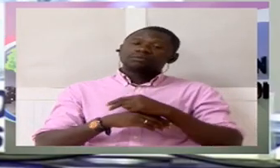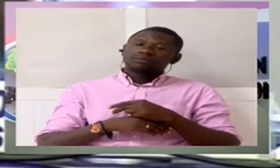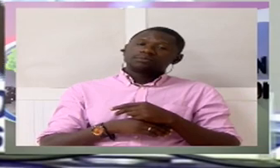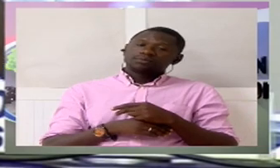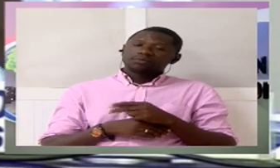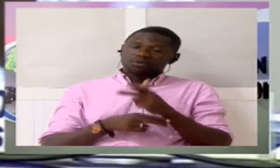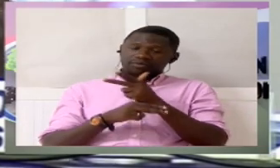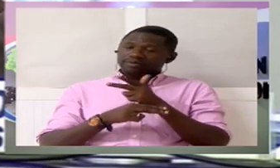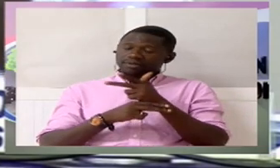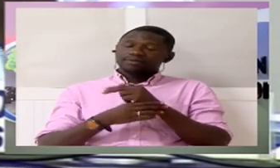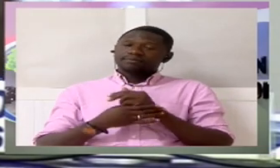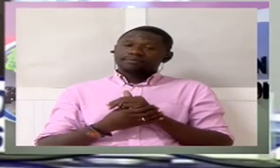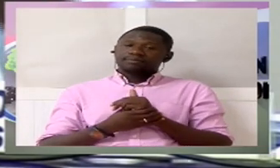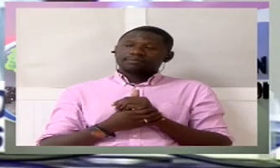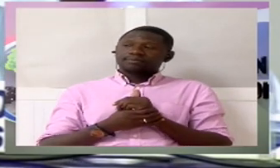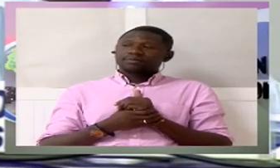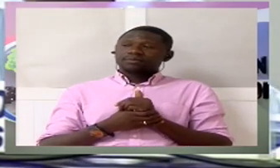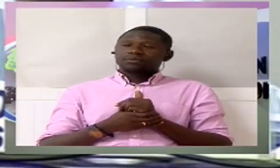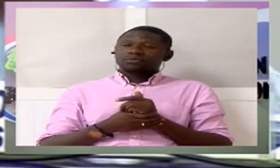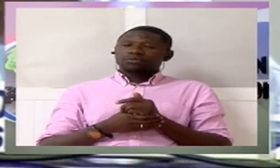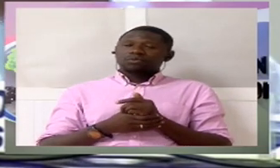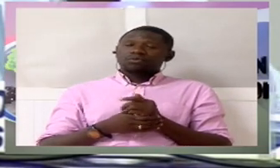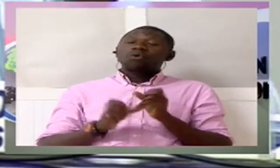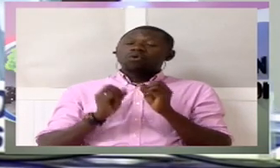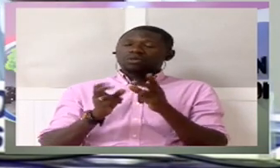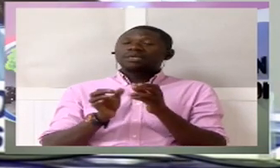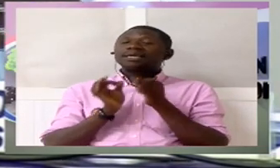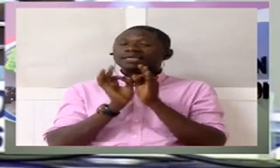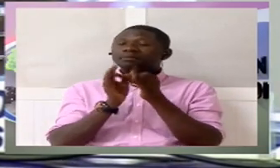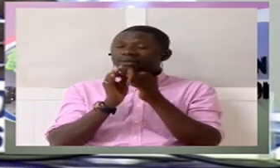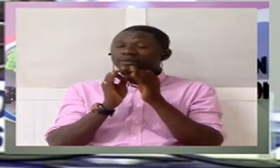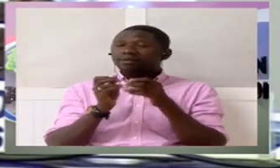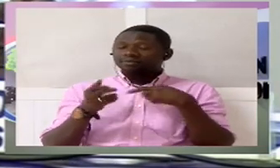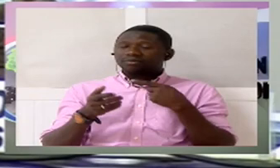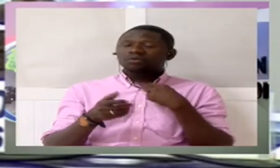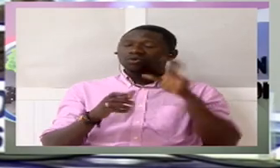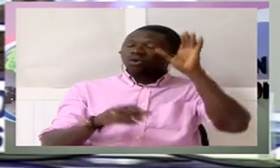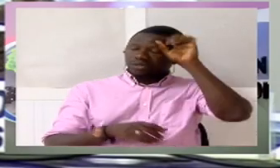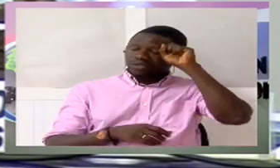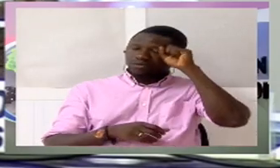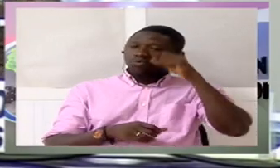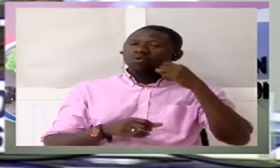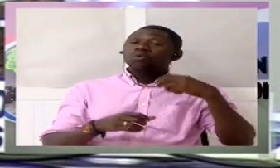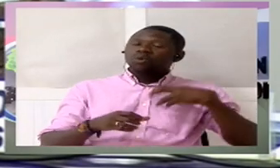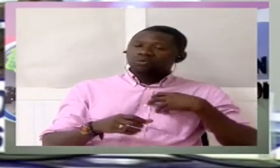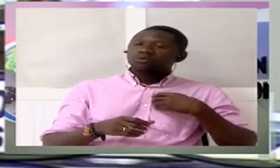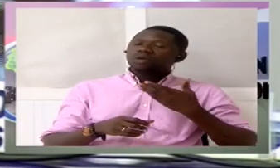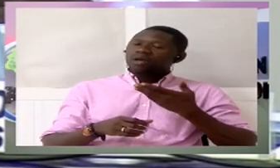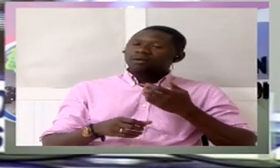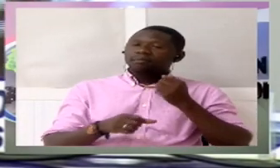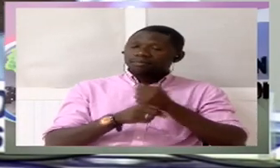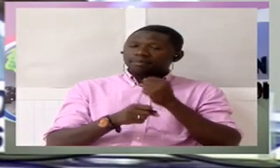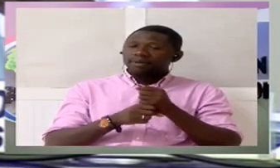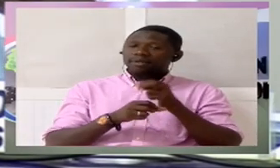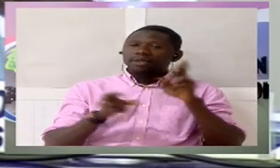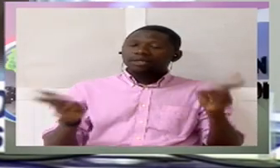Okay. Break it down for us so we understand. We have to make recommendations for institutional reform. There